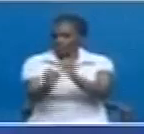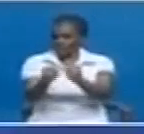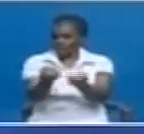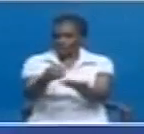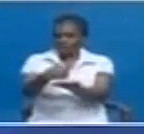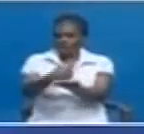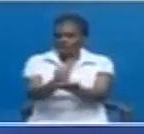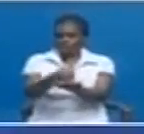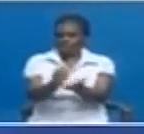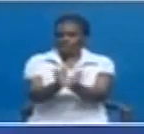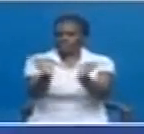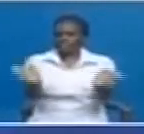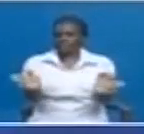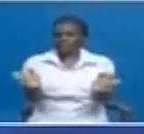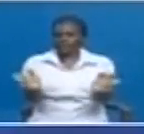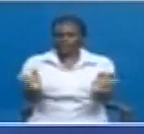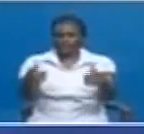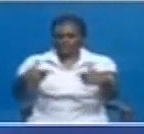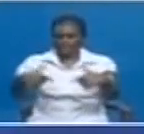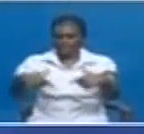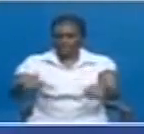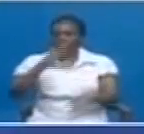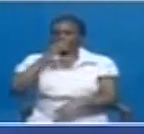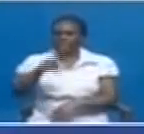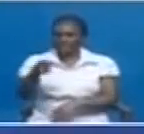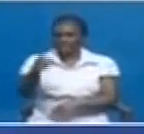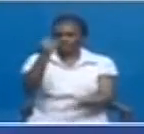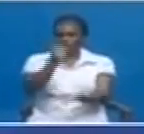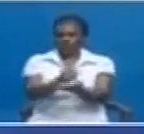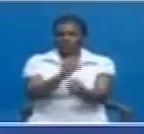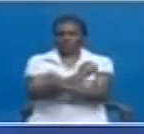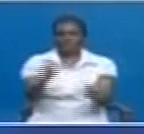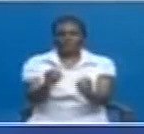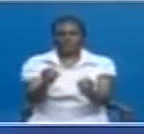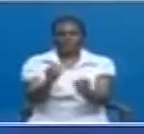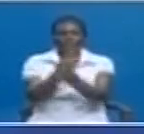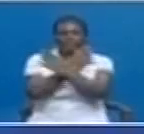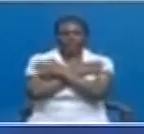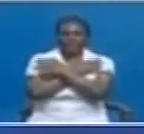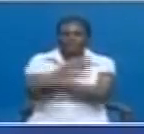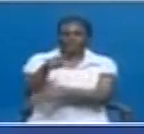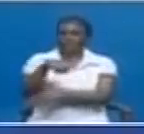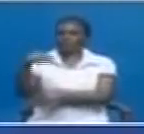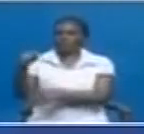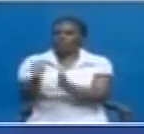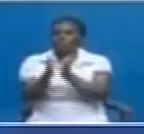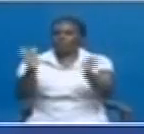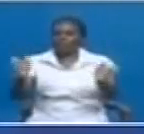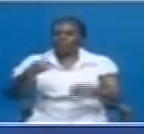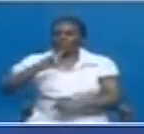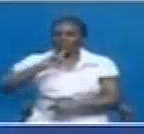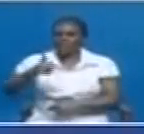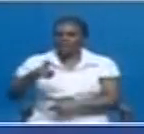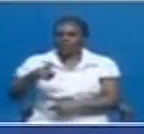Auditor, Office of the Auditor General. Let us not condemn that office, particularly our colleagues who have gone public to condemn the Auditor